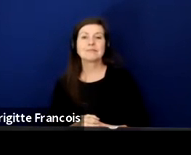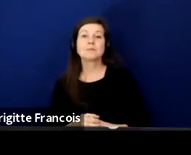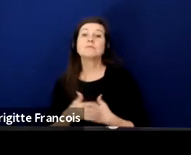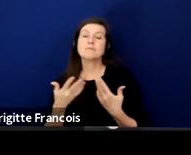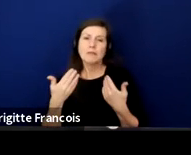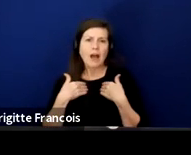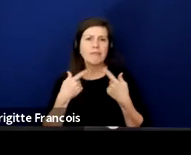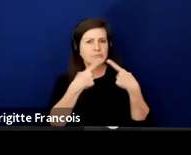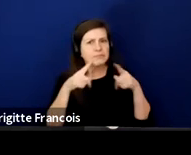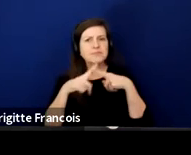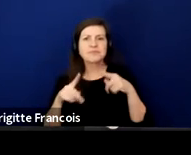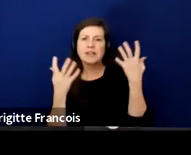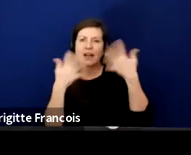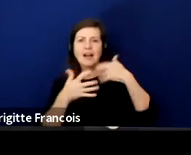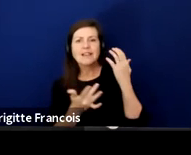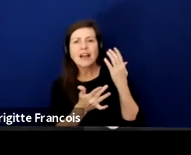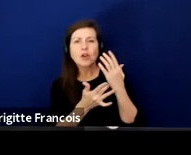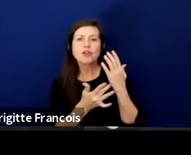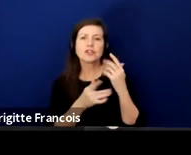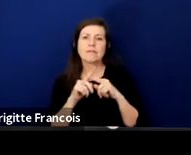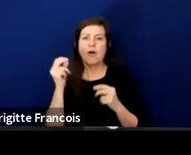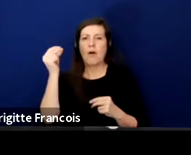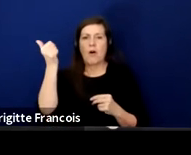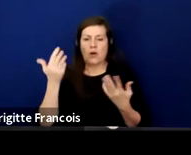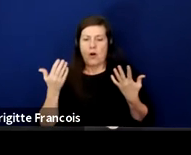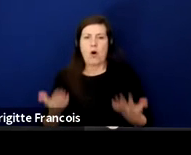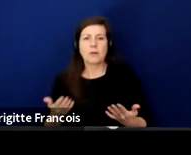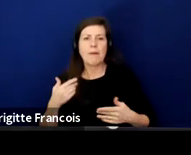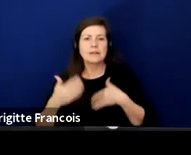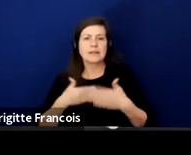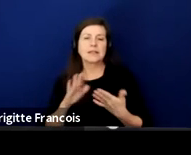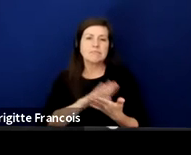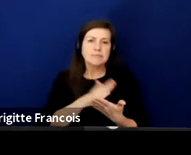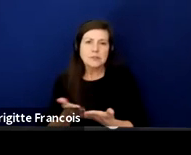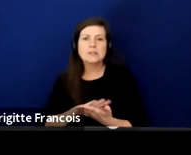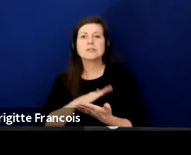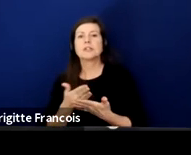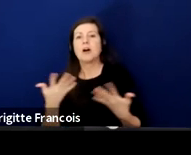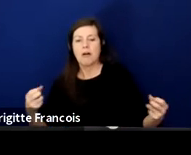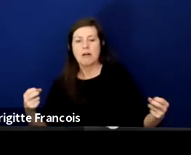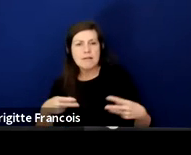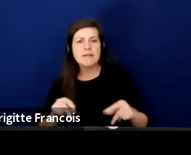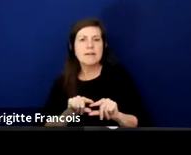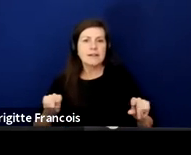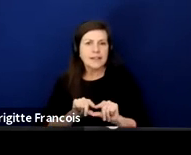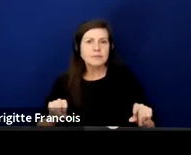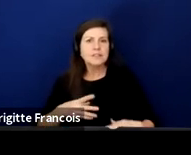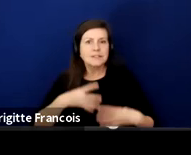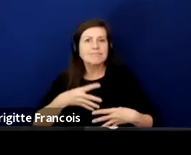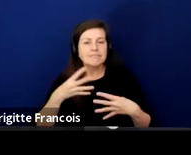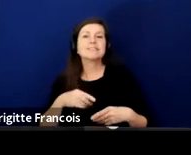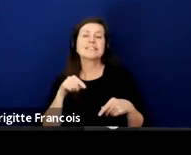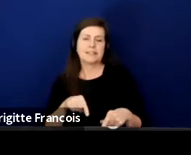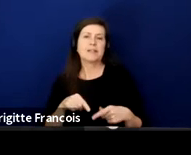kind of technology for the automatic translation or the automatic captioning, I'm supposed to say, but this is the first time we have had automatic